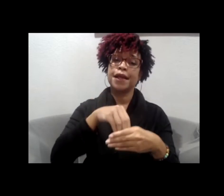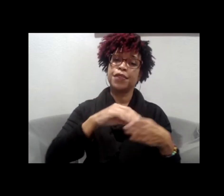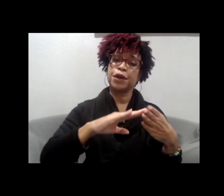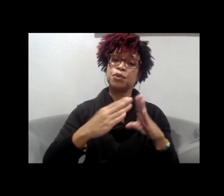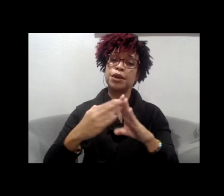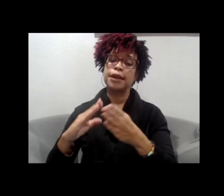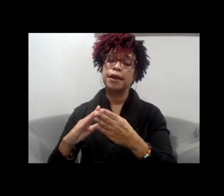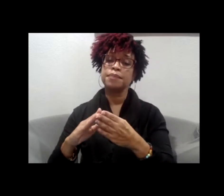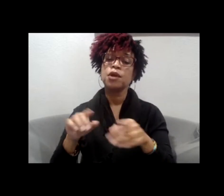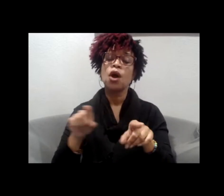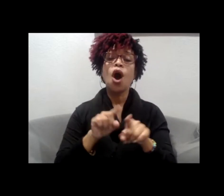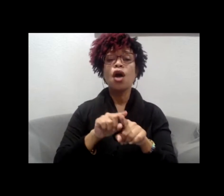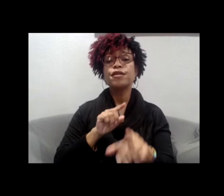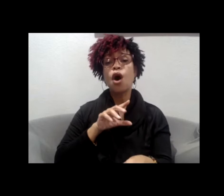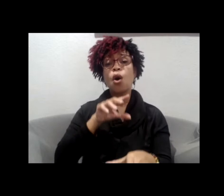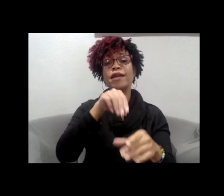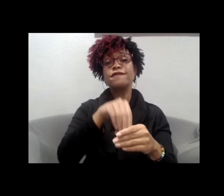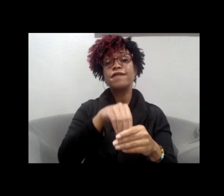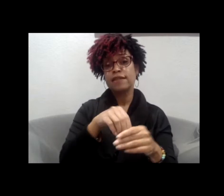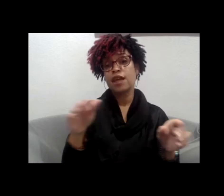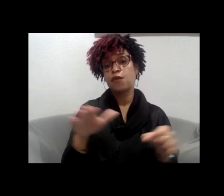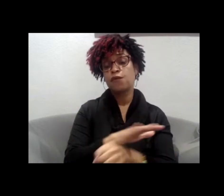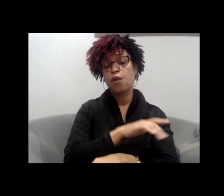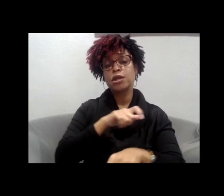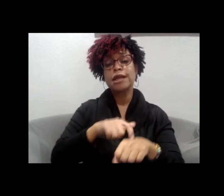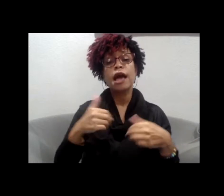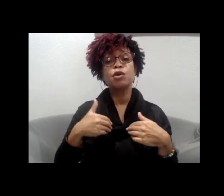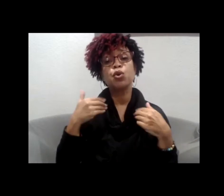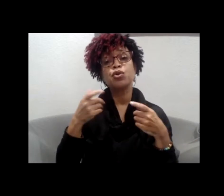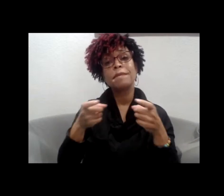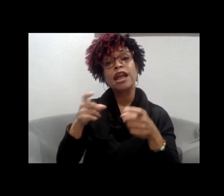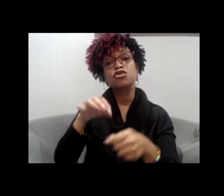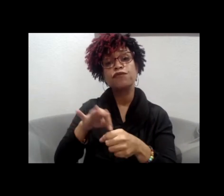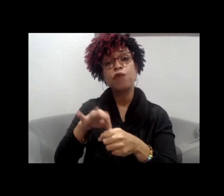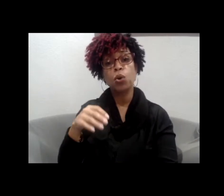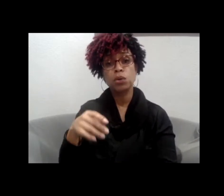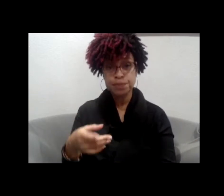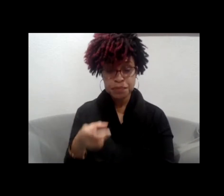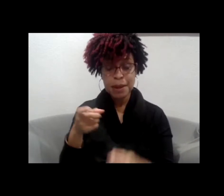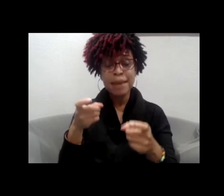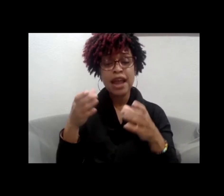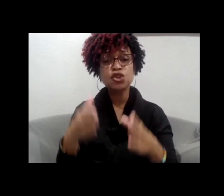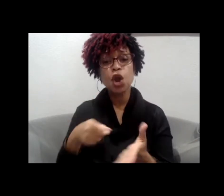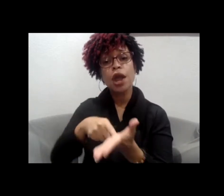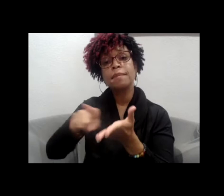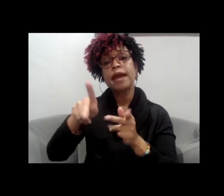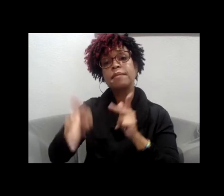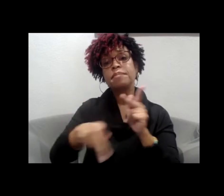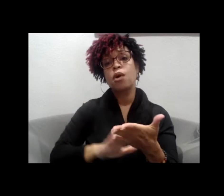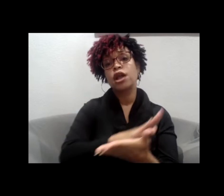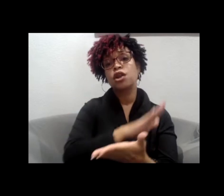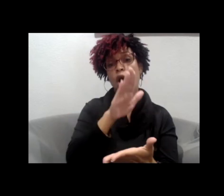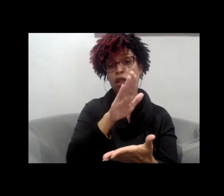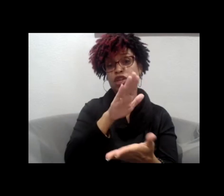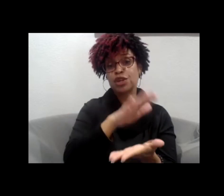also invested in a full-time youth vote manager and had paid fellows throughout the state at college campuses